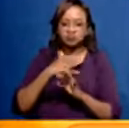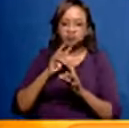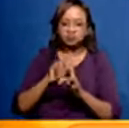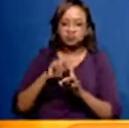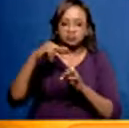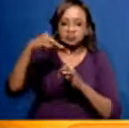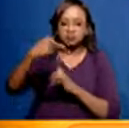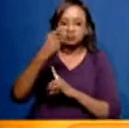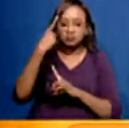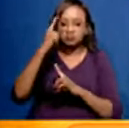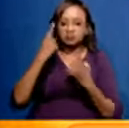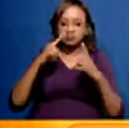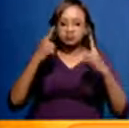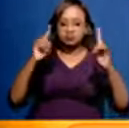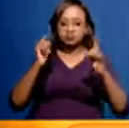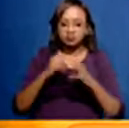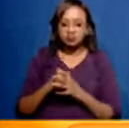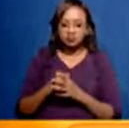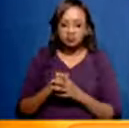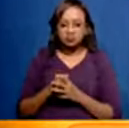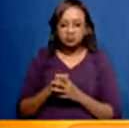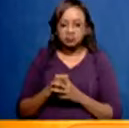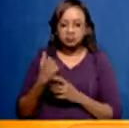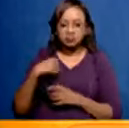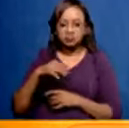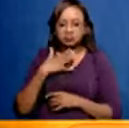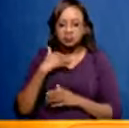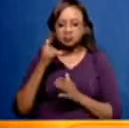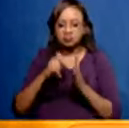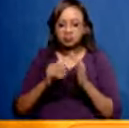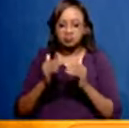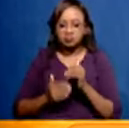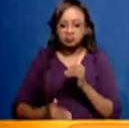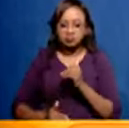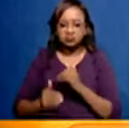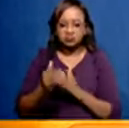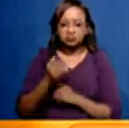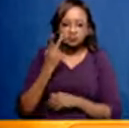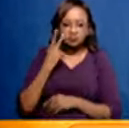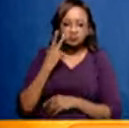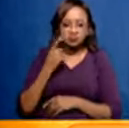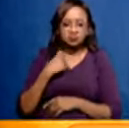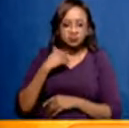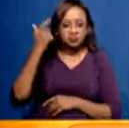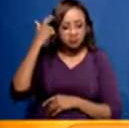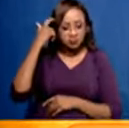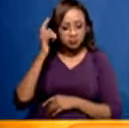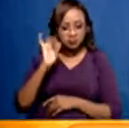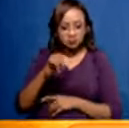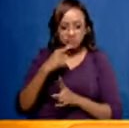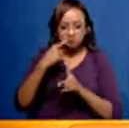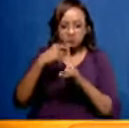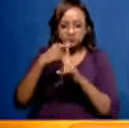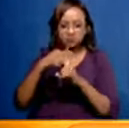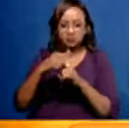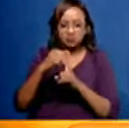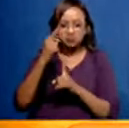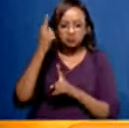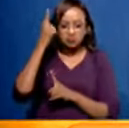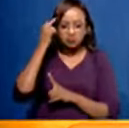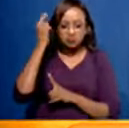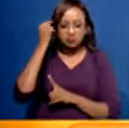success in the short term and where we want to go in the longer term. So I think that is sort of the mindset, which is very, for me at least,